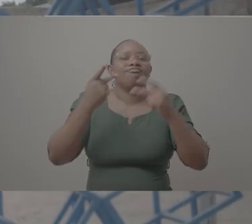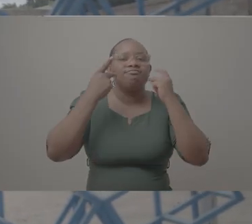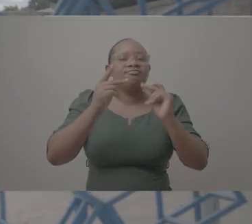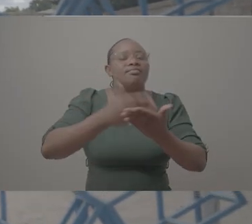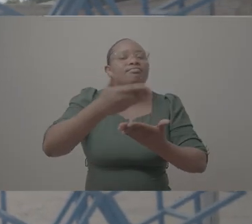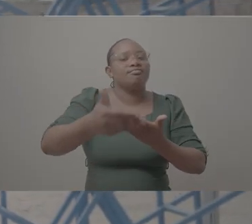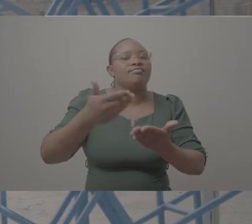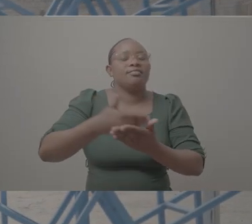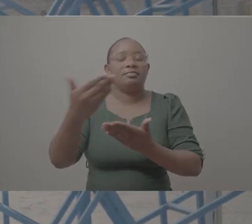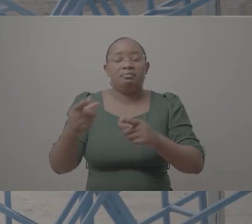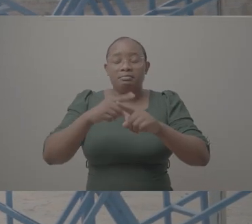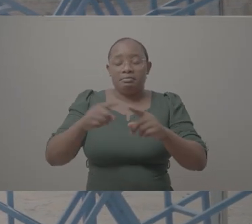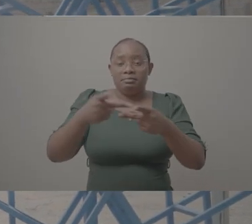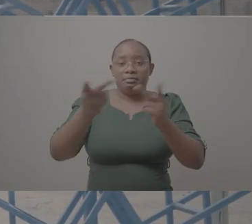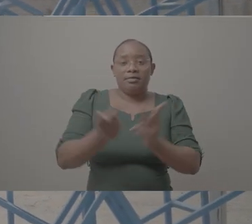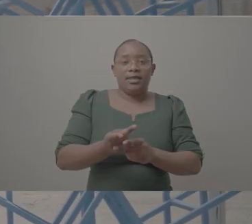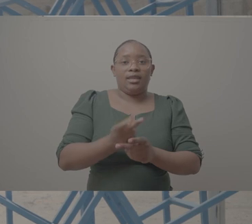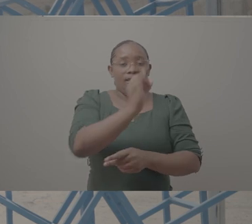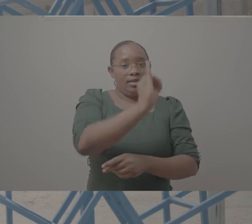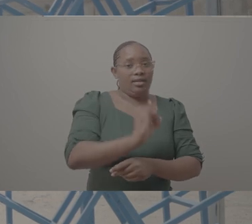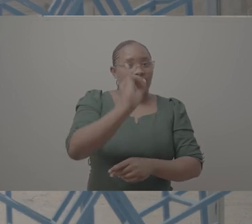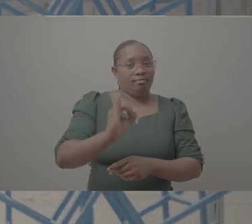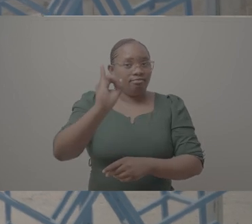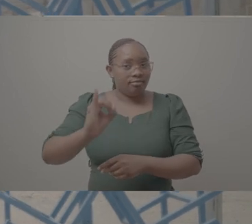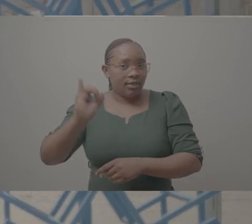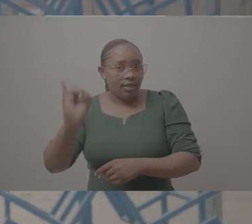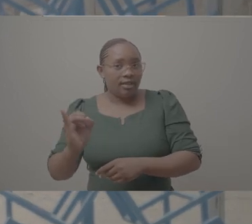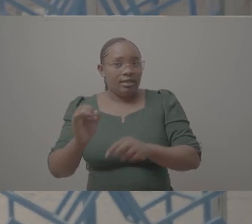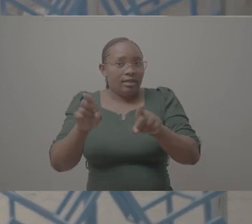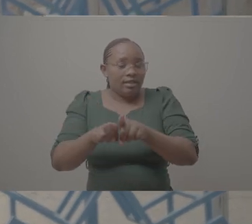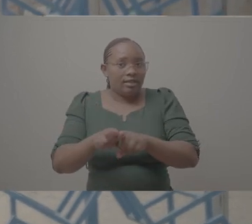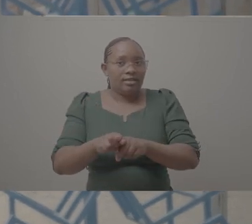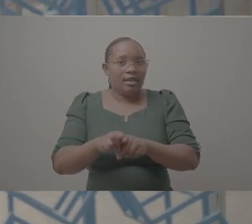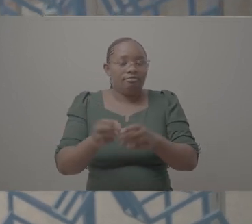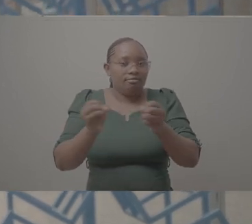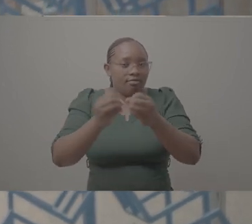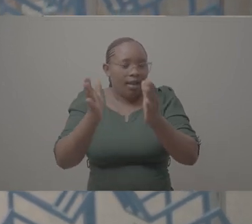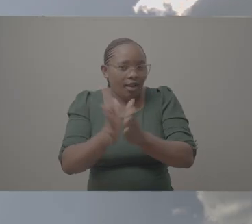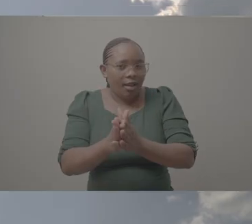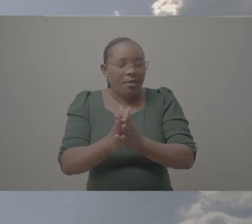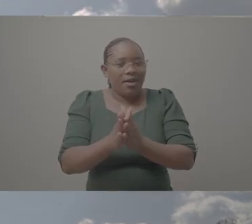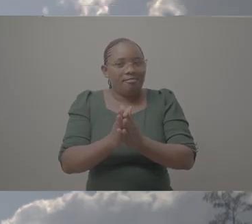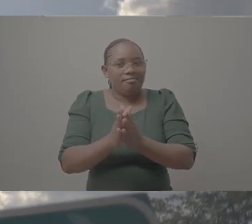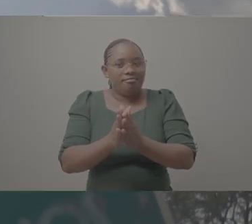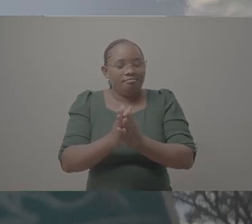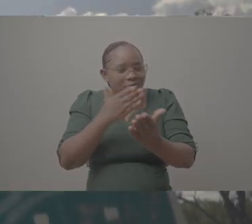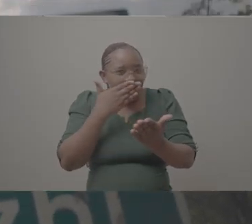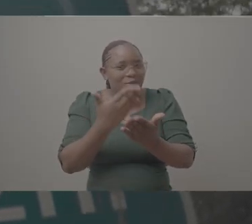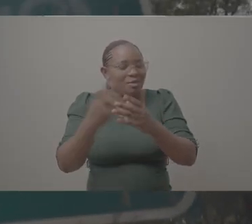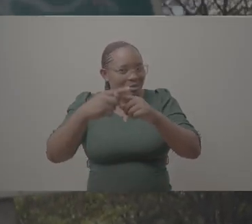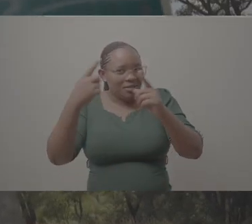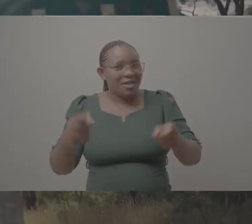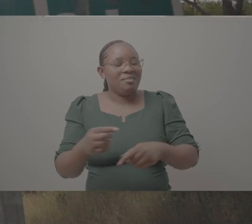like Itezitezi and Kawe, effective public procurement has made a difference. There have been notable victories,